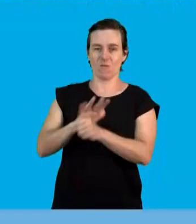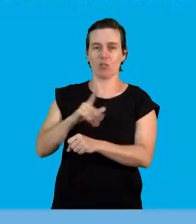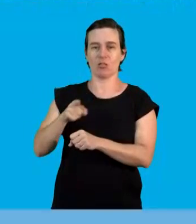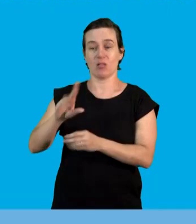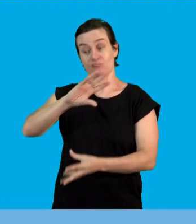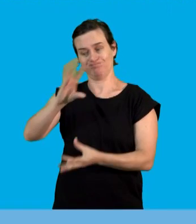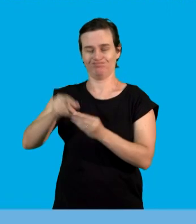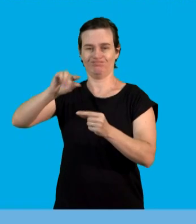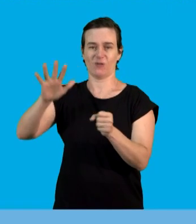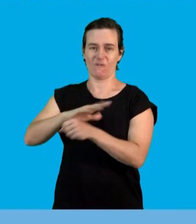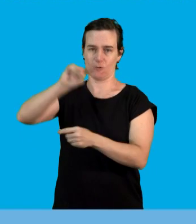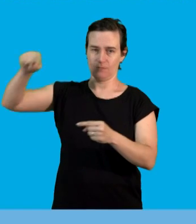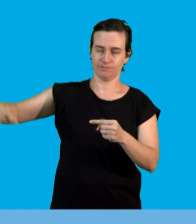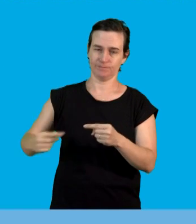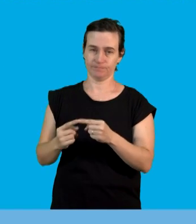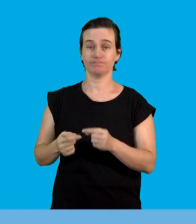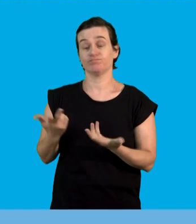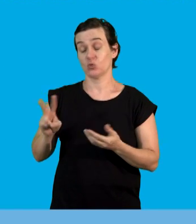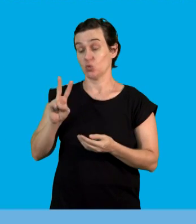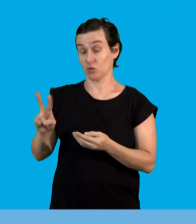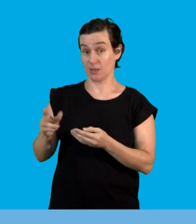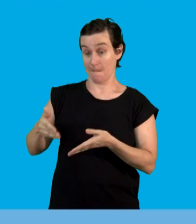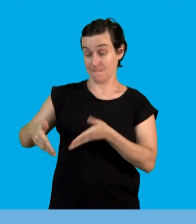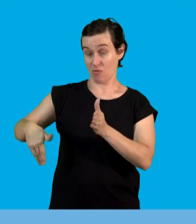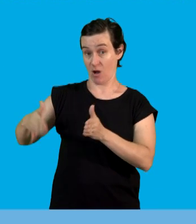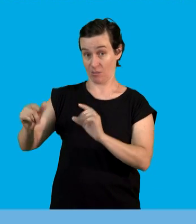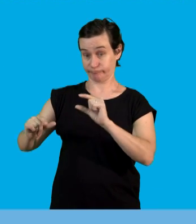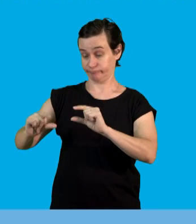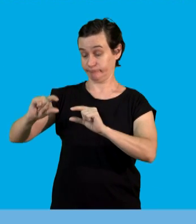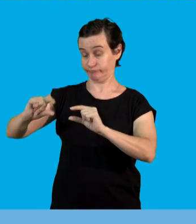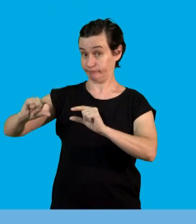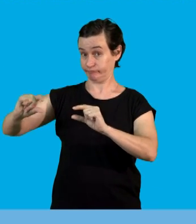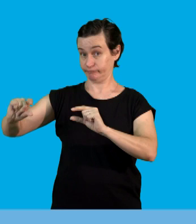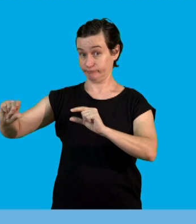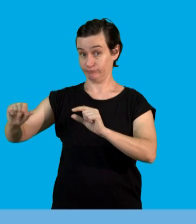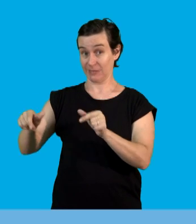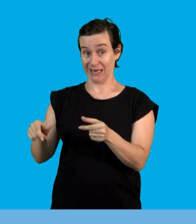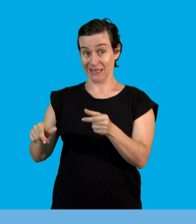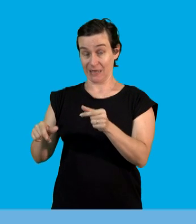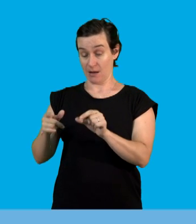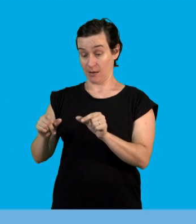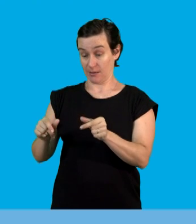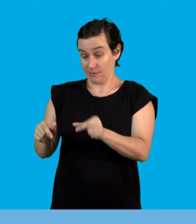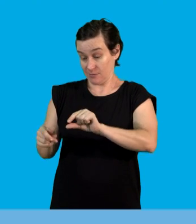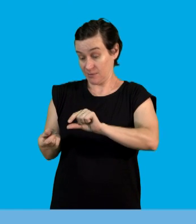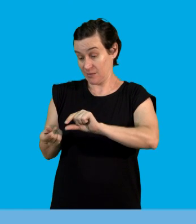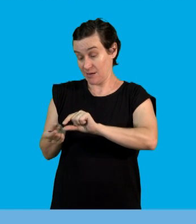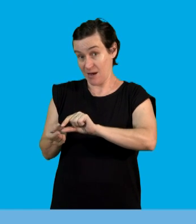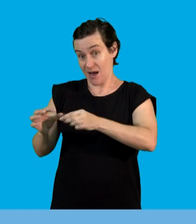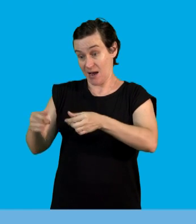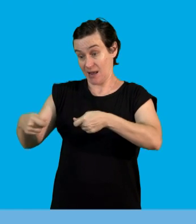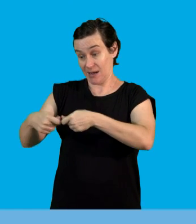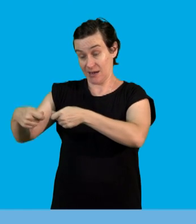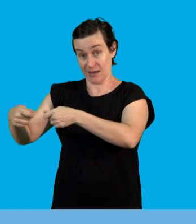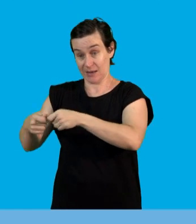that means now that we have our two cells connected here in parallel, they are not connected one after the other. Remember, if they are connected